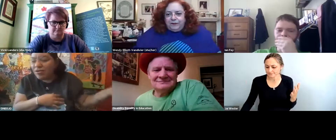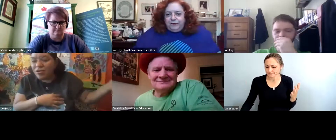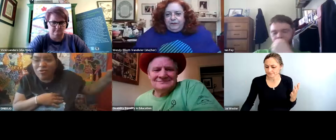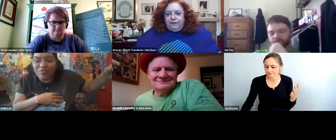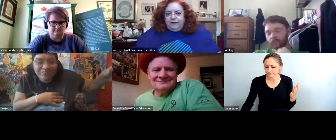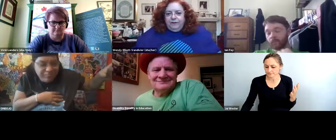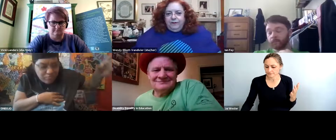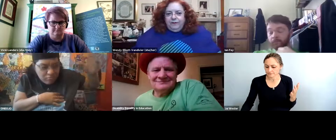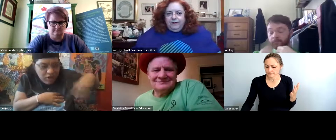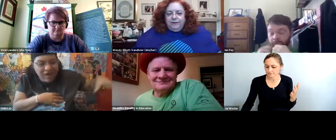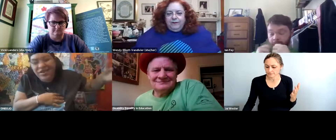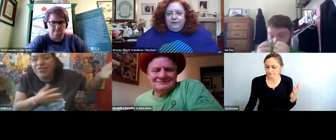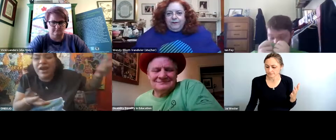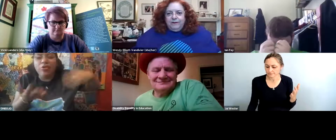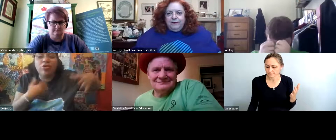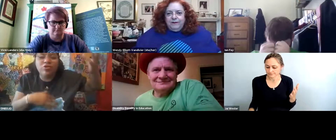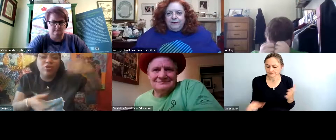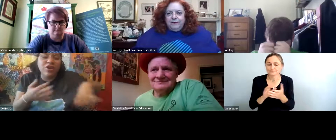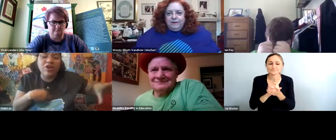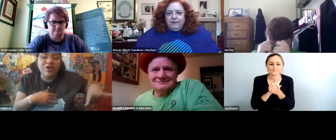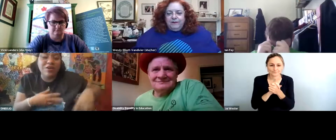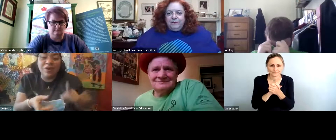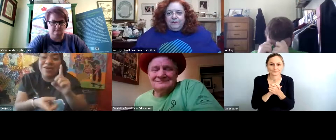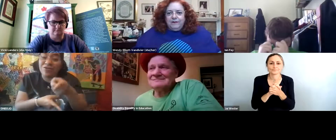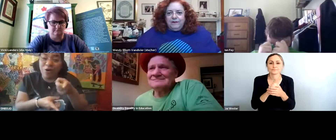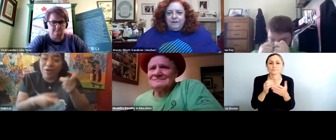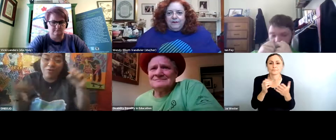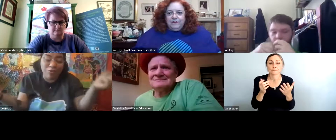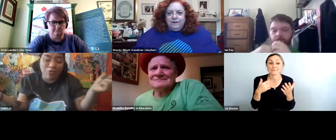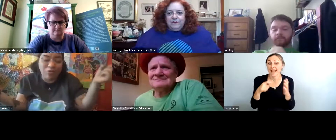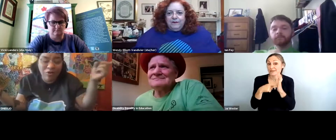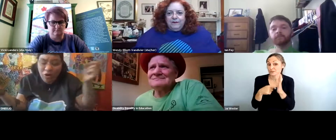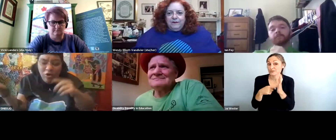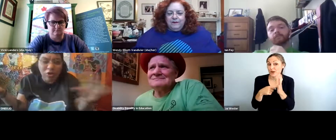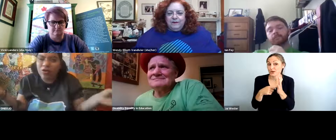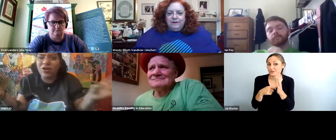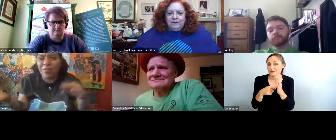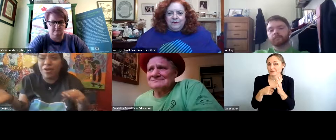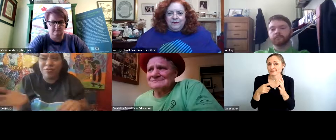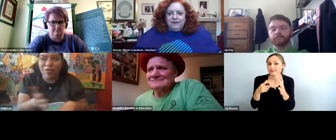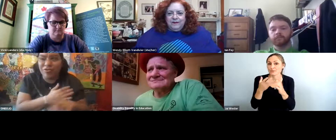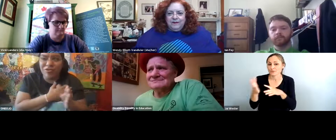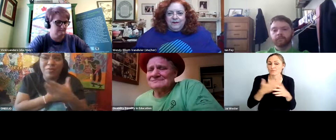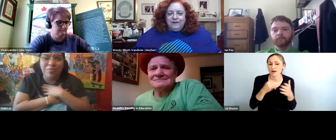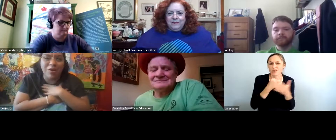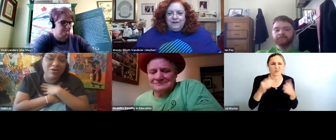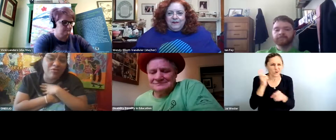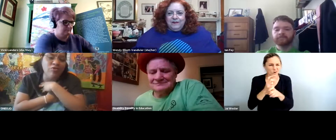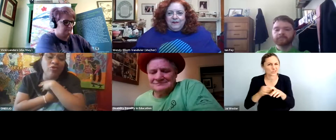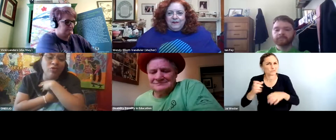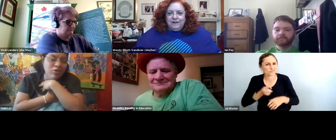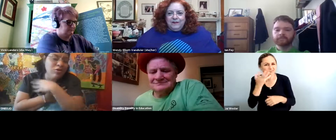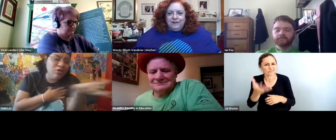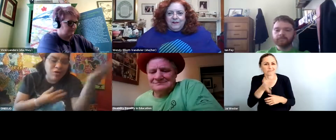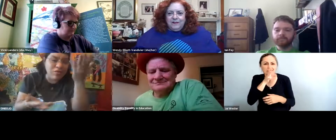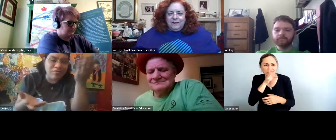do that. So, and even now it's hard to articulate things, but I could show it through all the art that I make, whether it's about myself